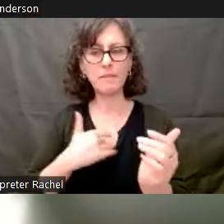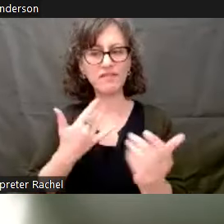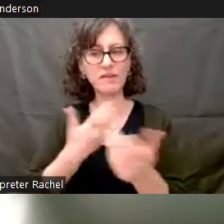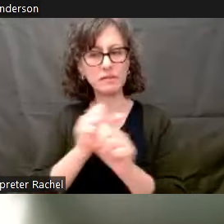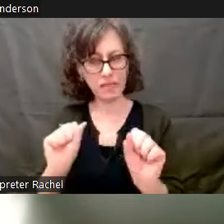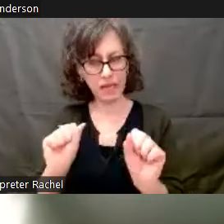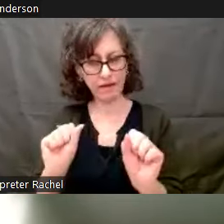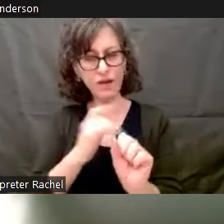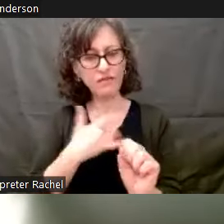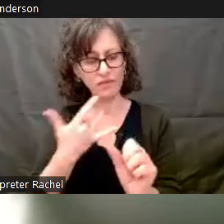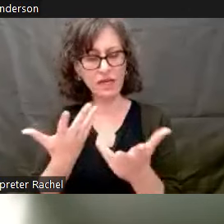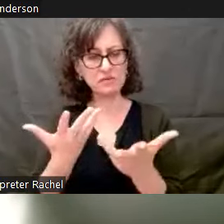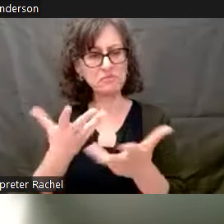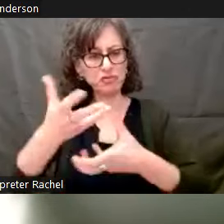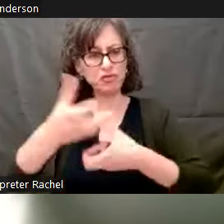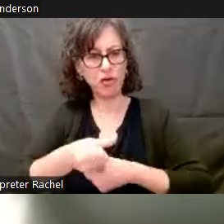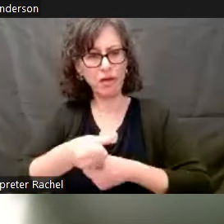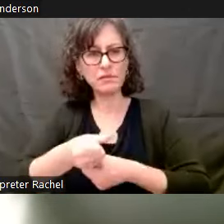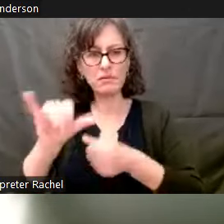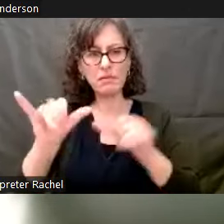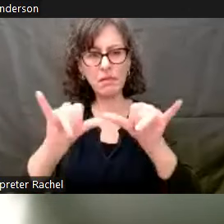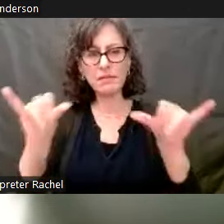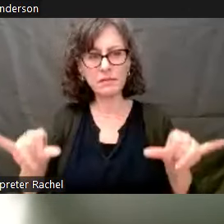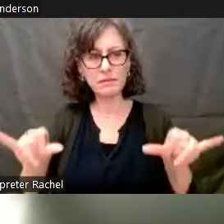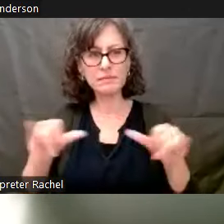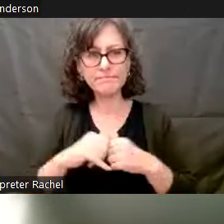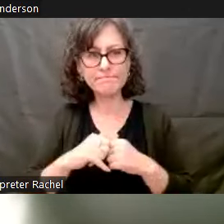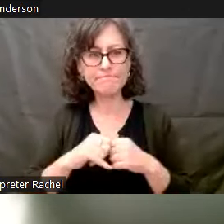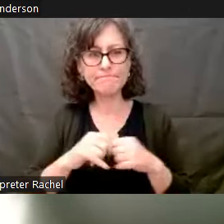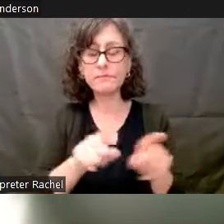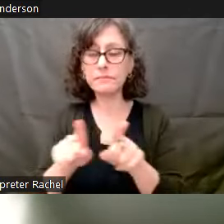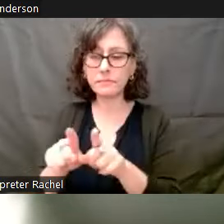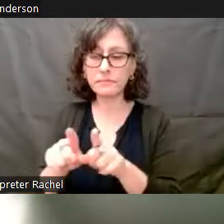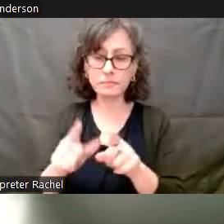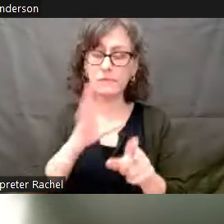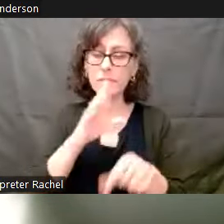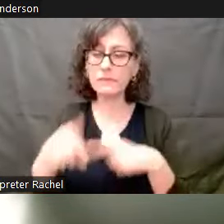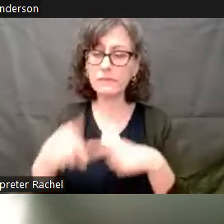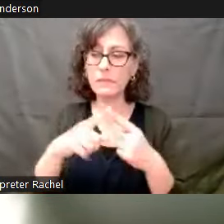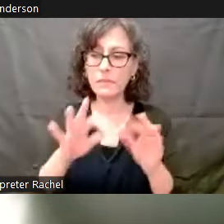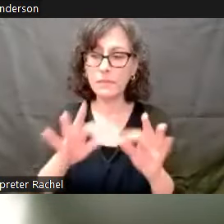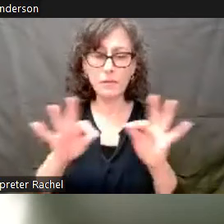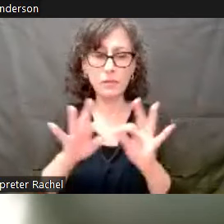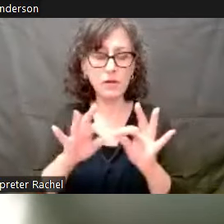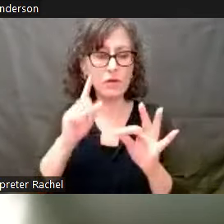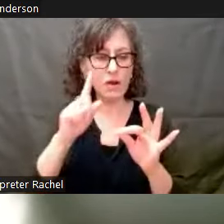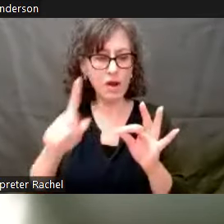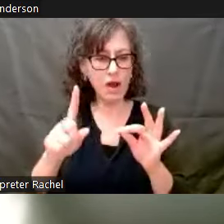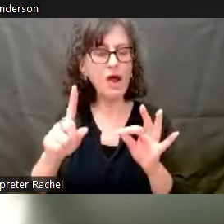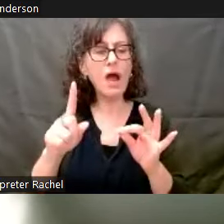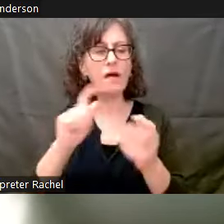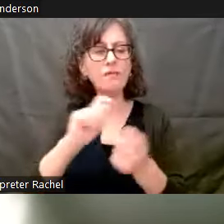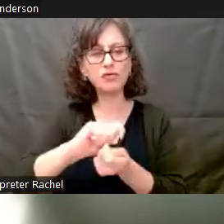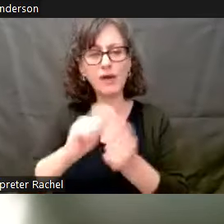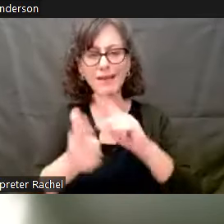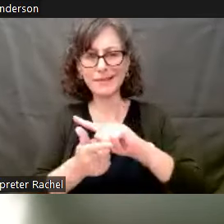feel start trusting the system. And also we talk about the importance of transcreating the intake forms, not